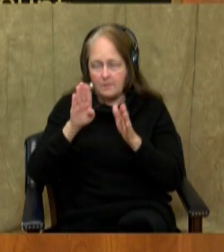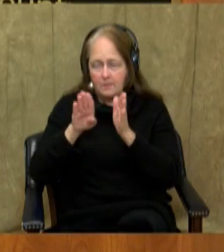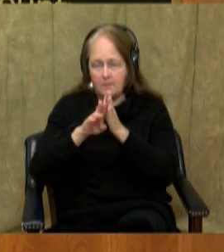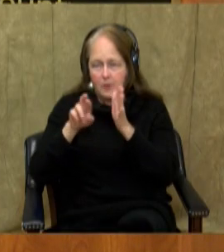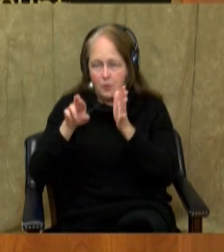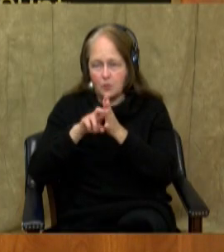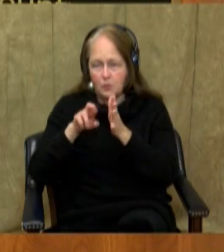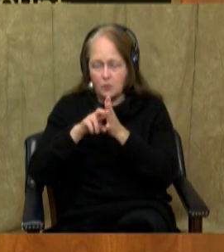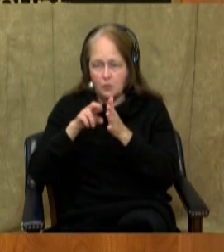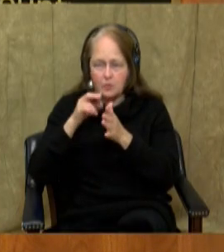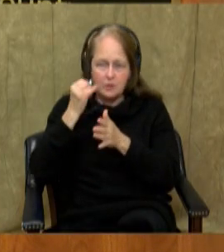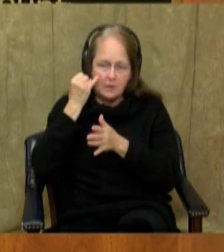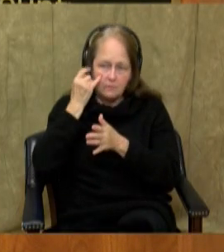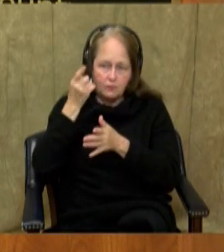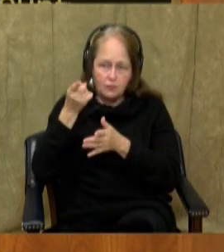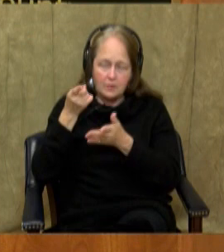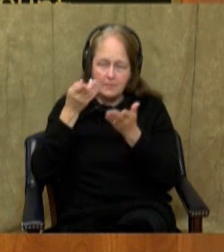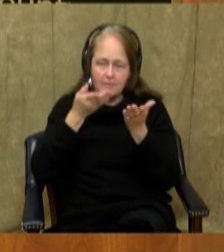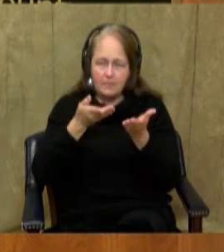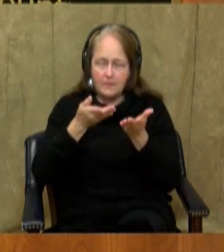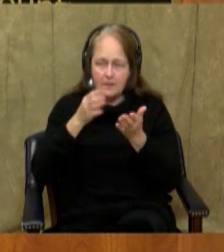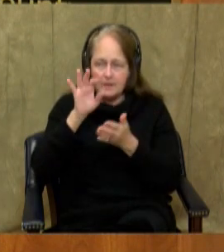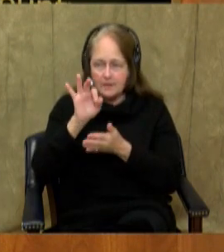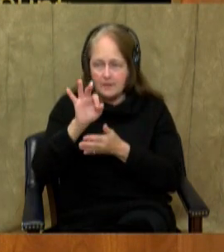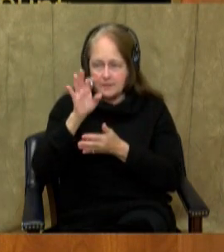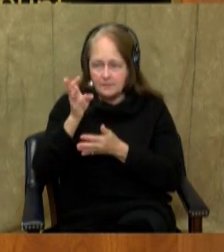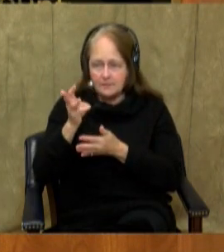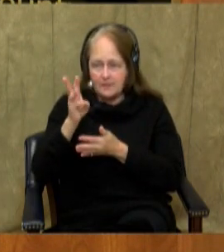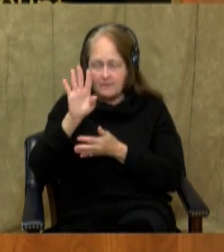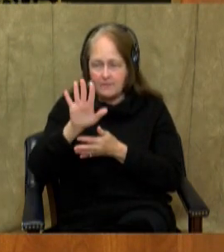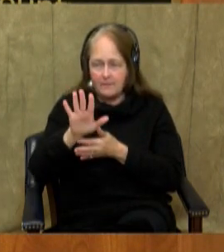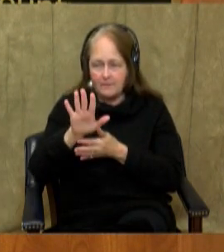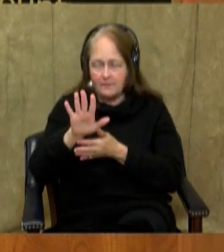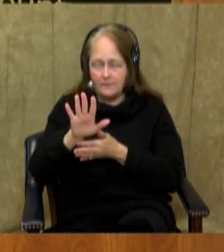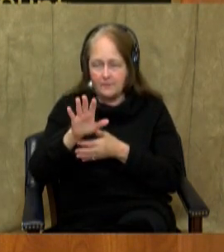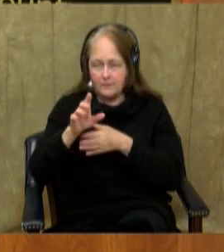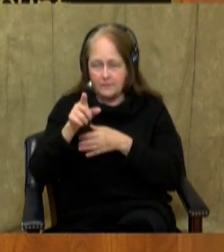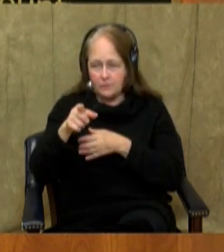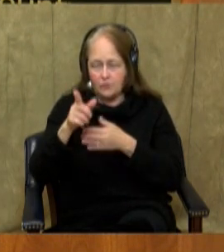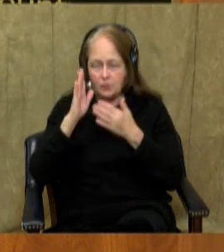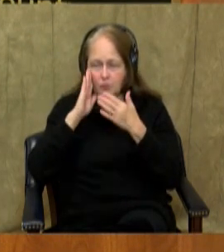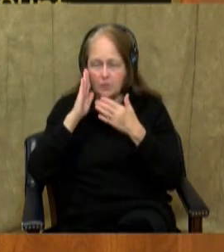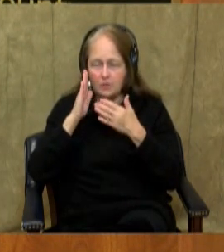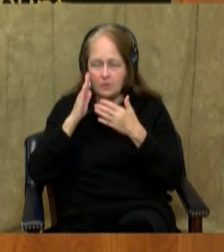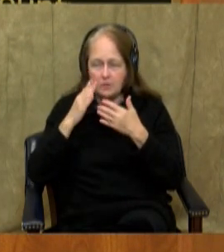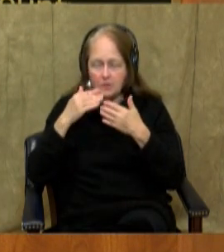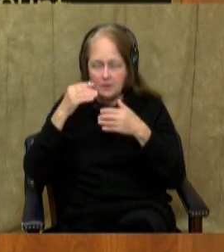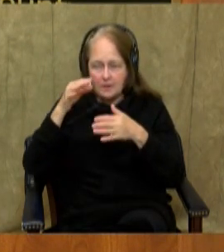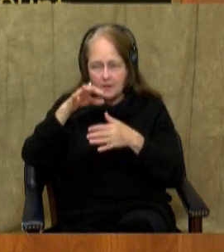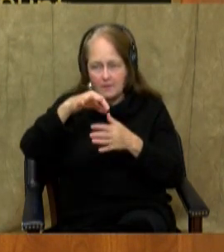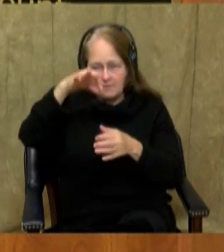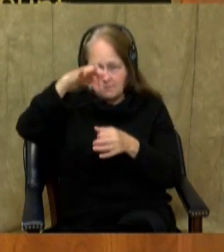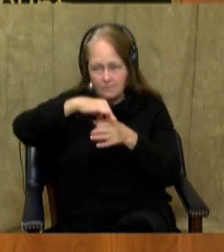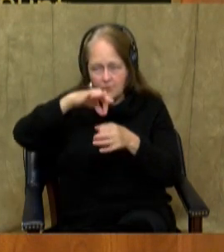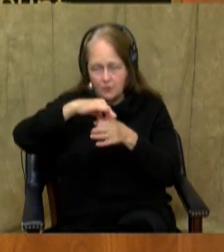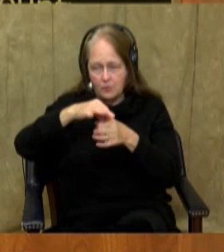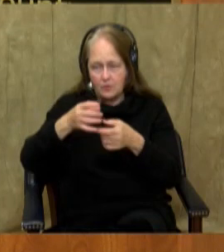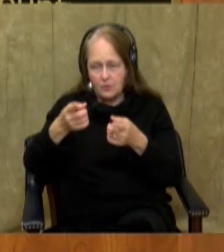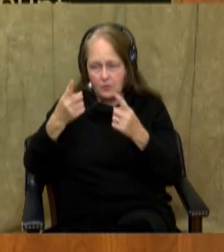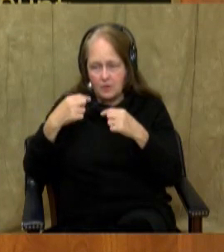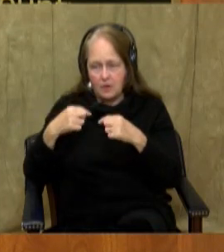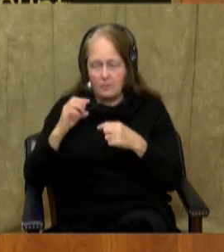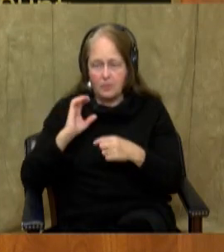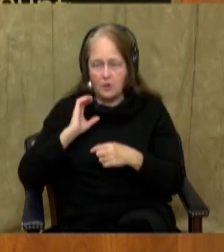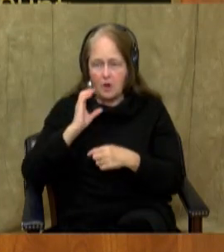If you were there, it is 1965. And you have just been elected to